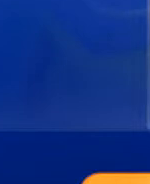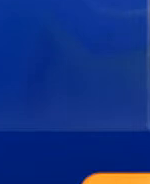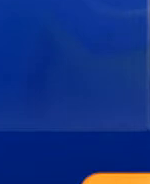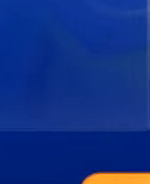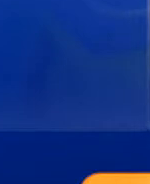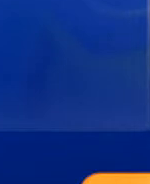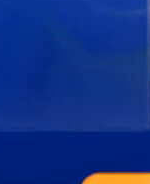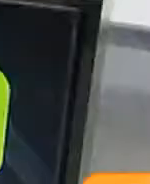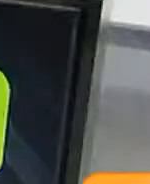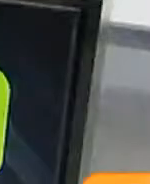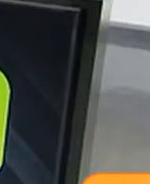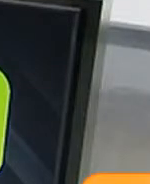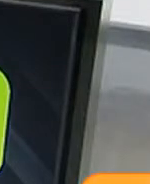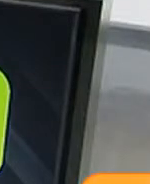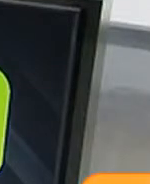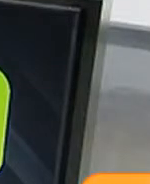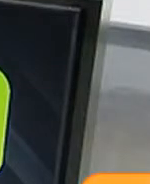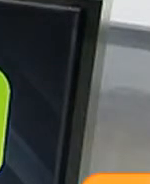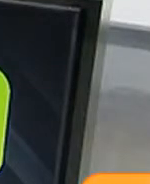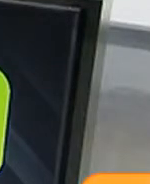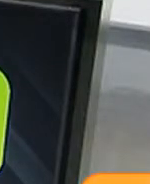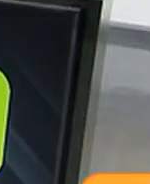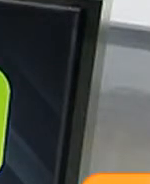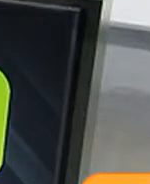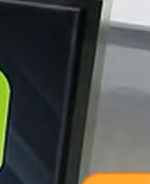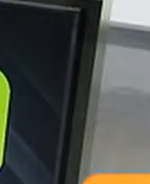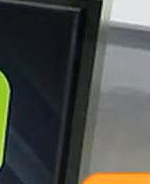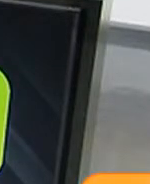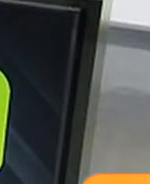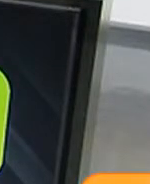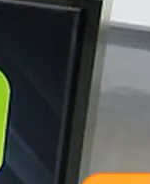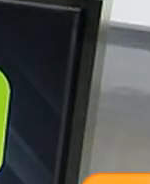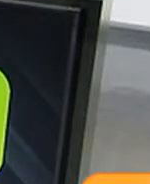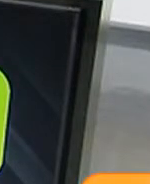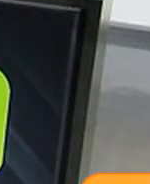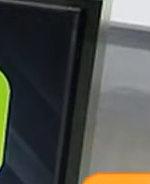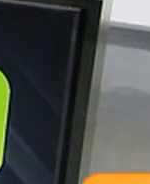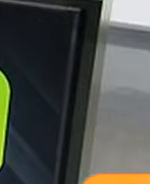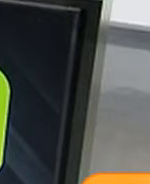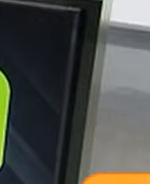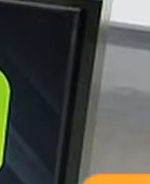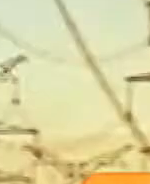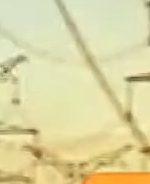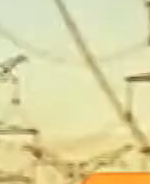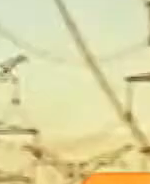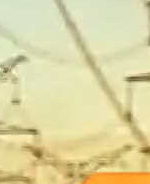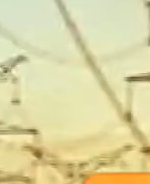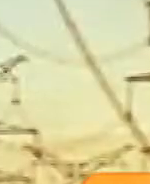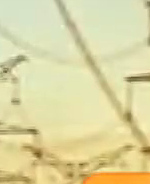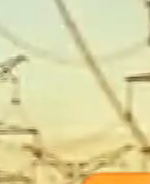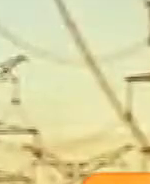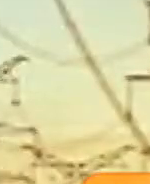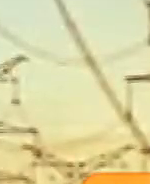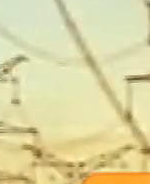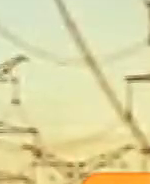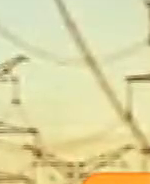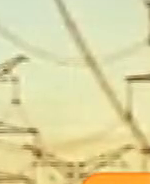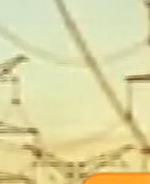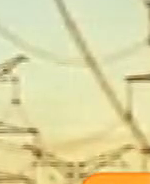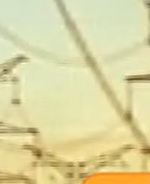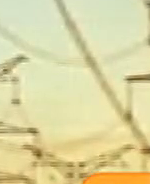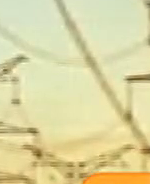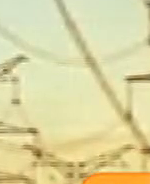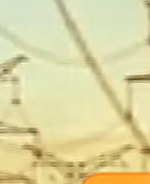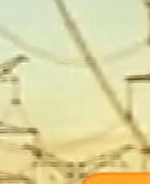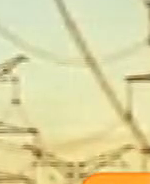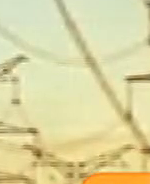outage? You know, rain does a number of things. Of course, there is the aspect, I don't want to say the aspect of lightning,